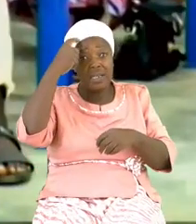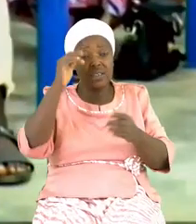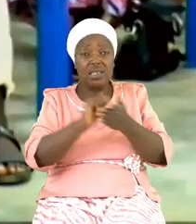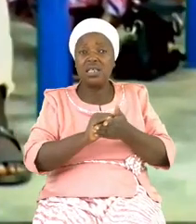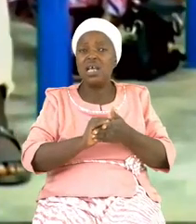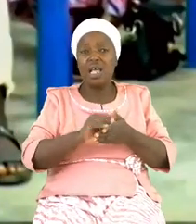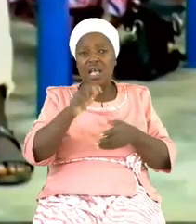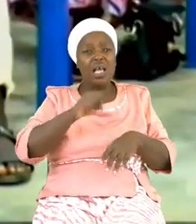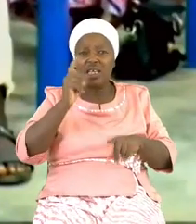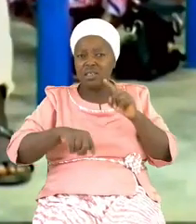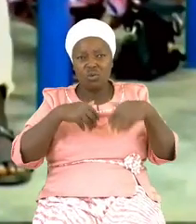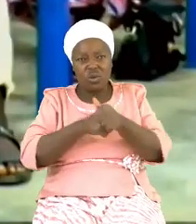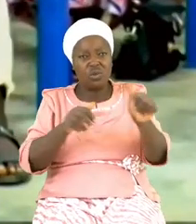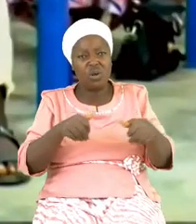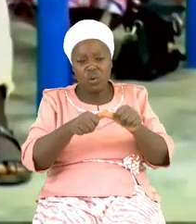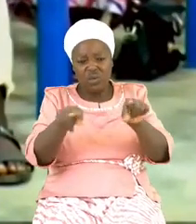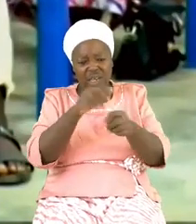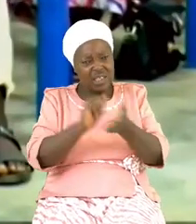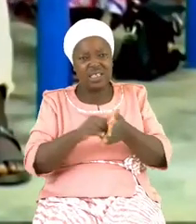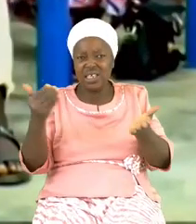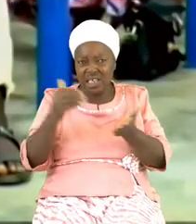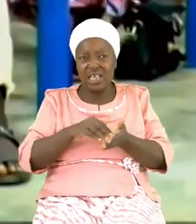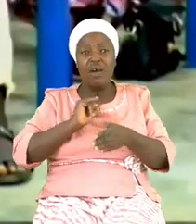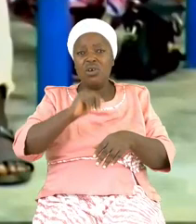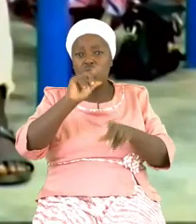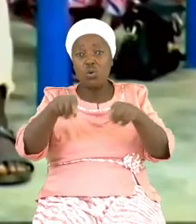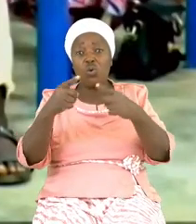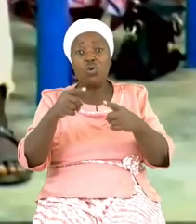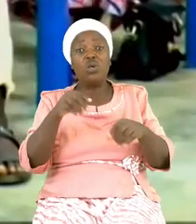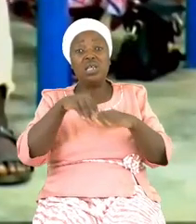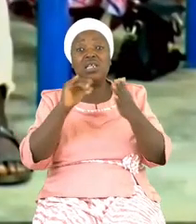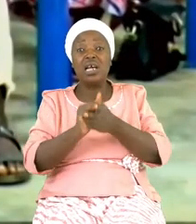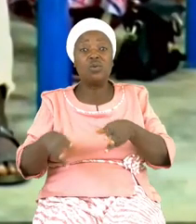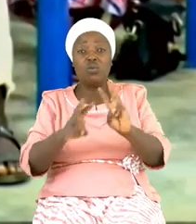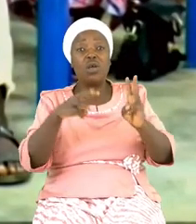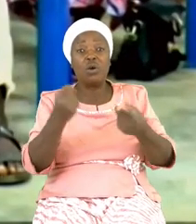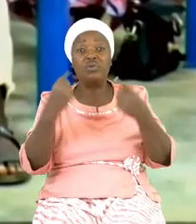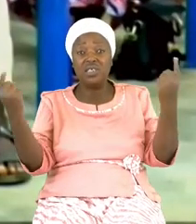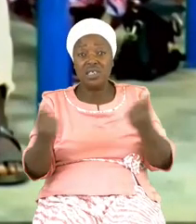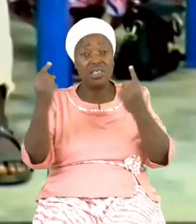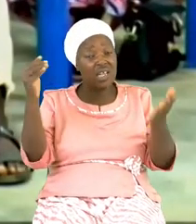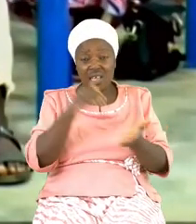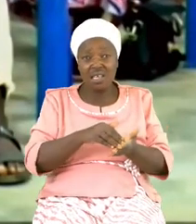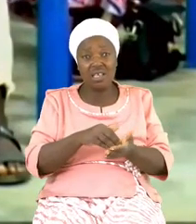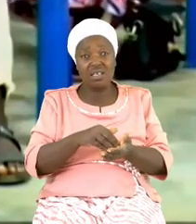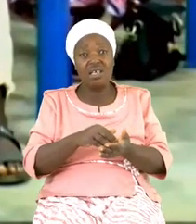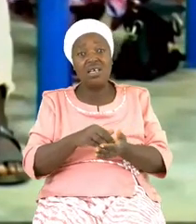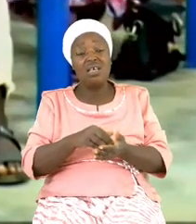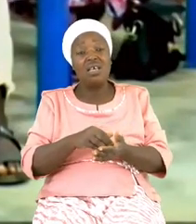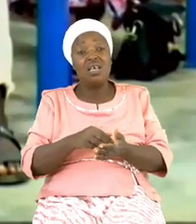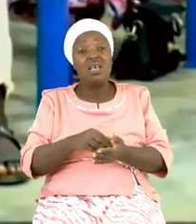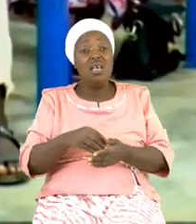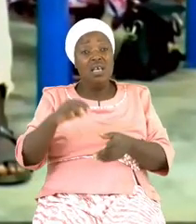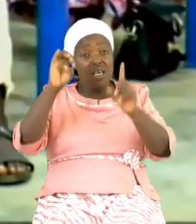that again. I will not go in that direction of sinfulness again. He is